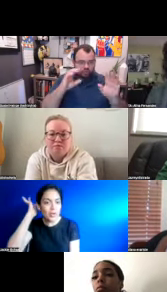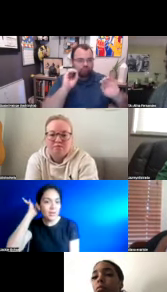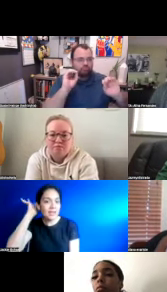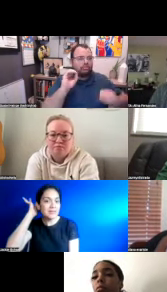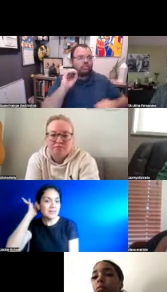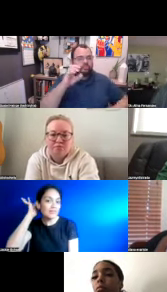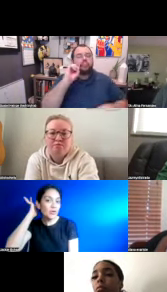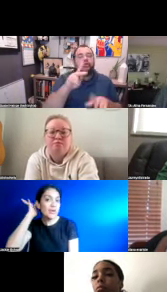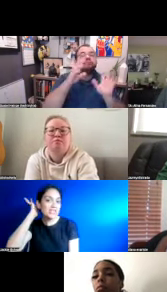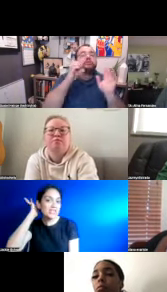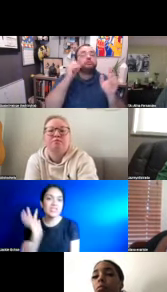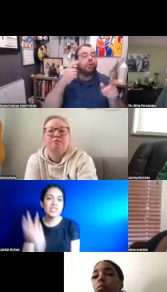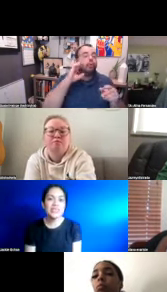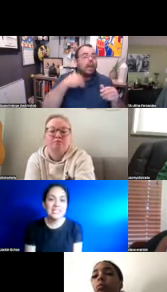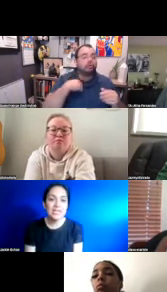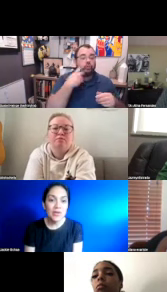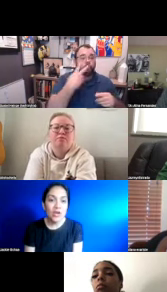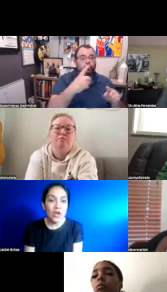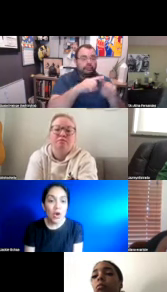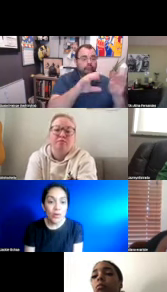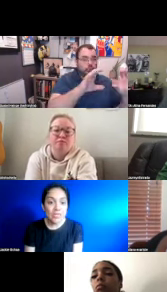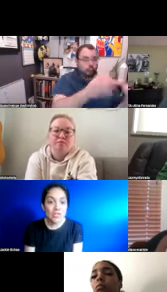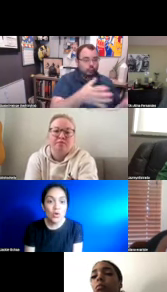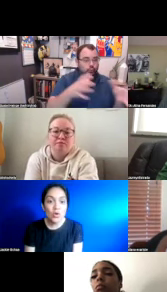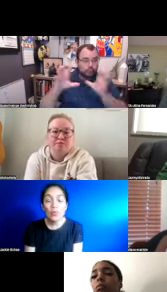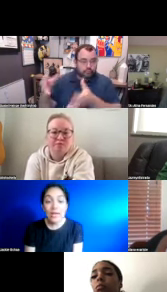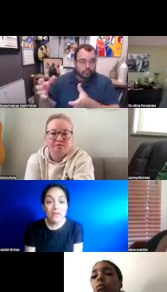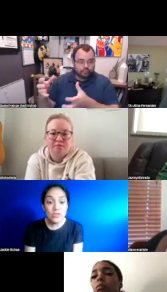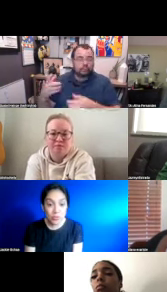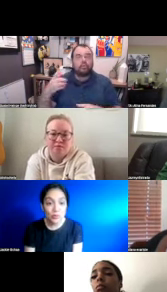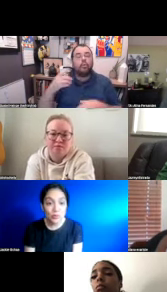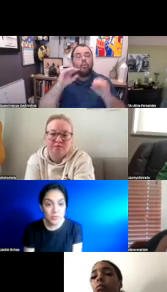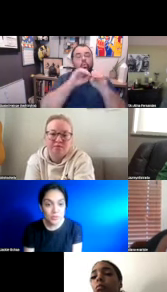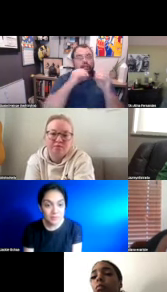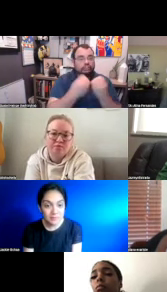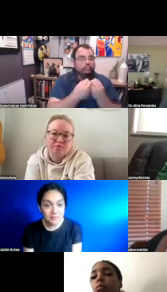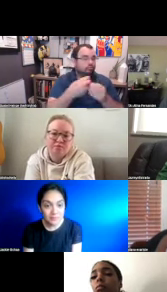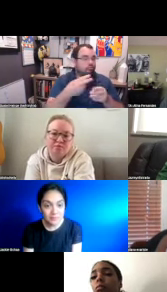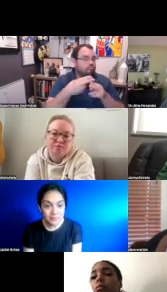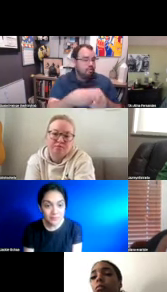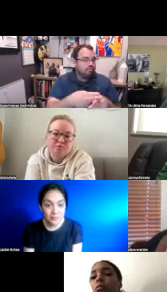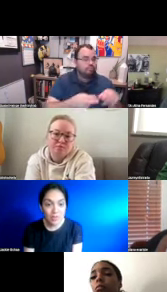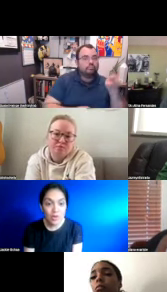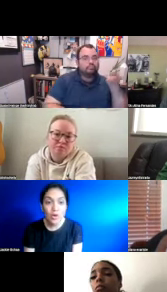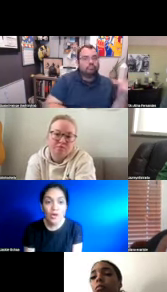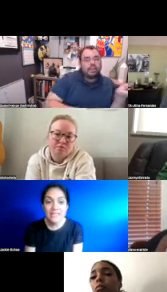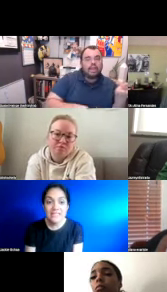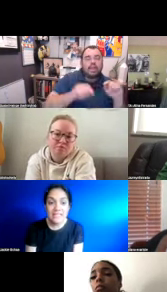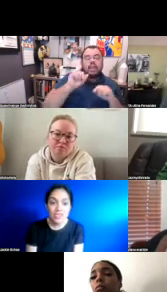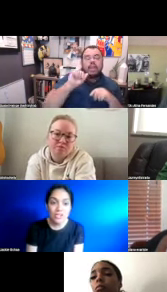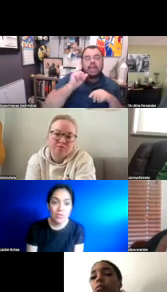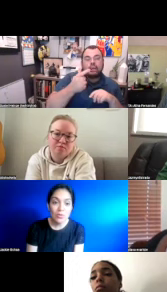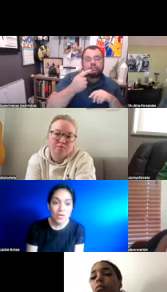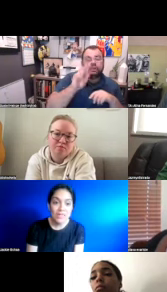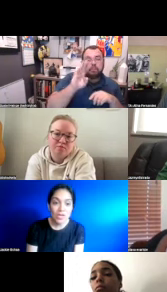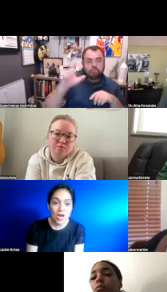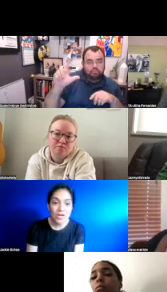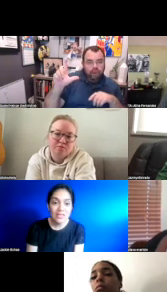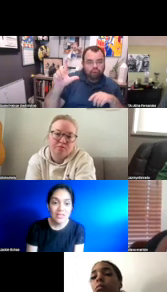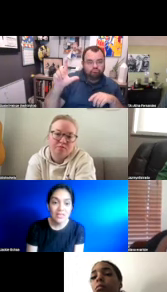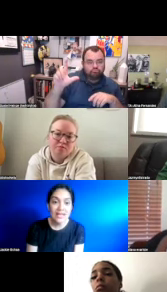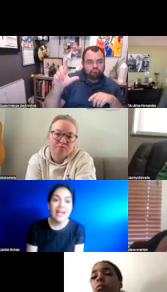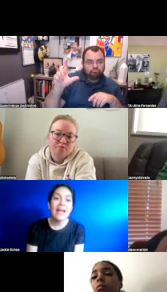Oh, okay. If no one has a question, I'll continue. Okay, so we can have two groups. The organization, one